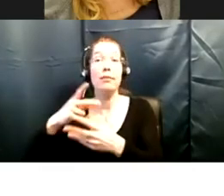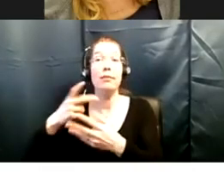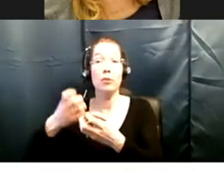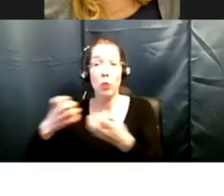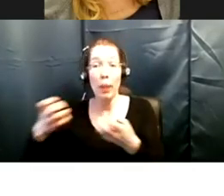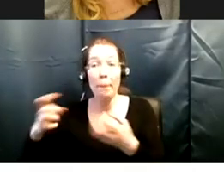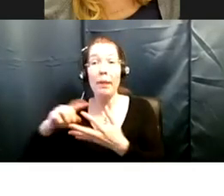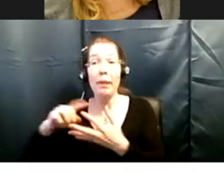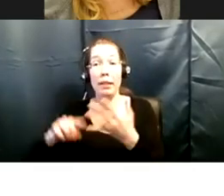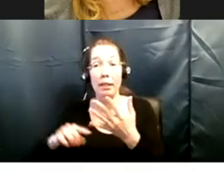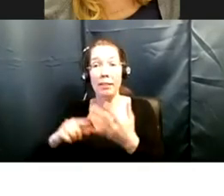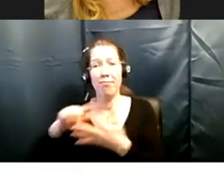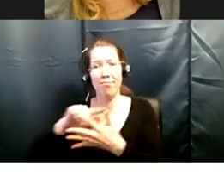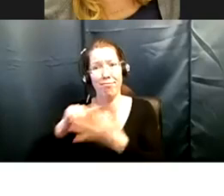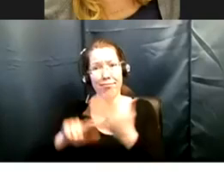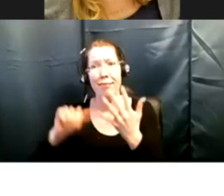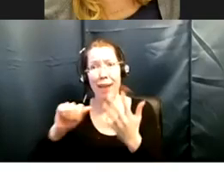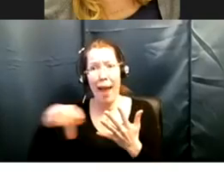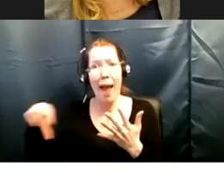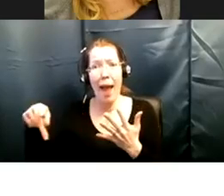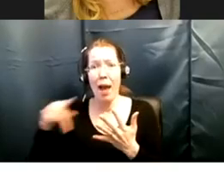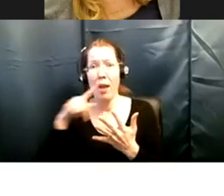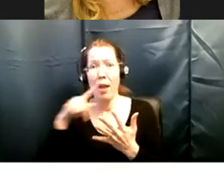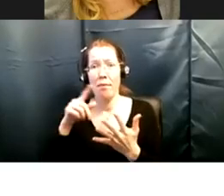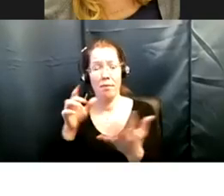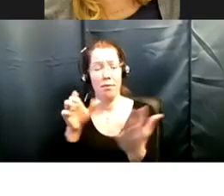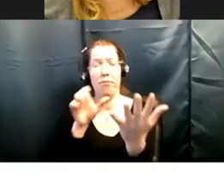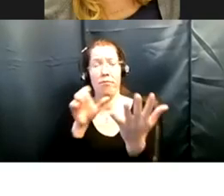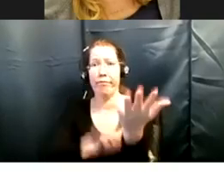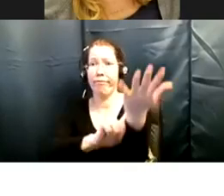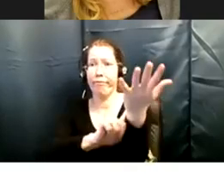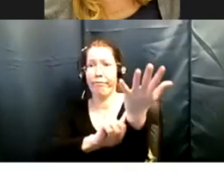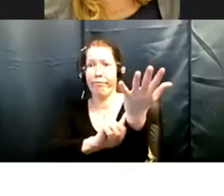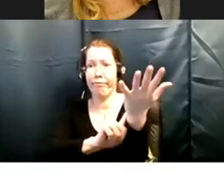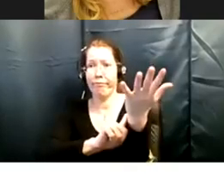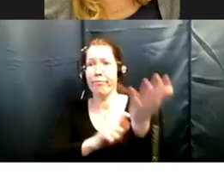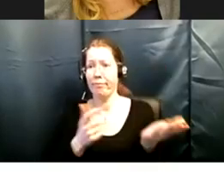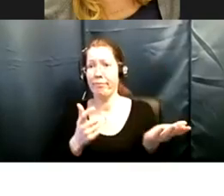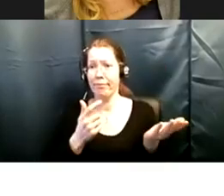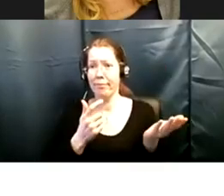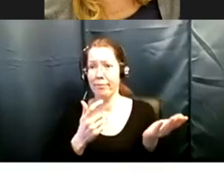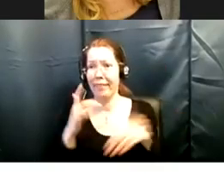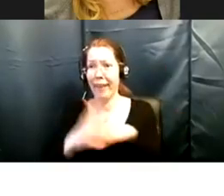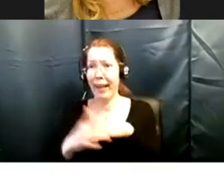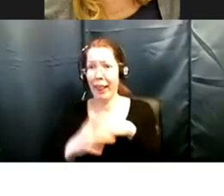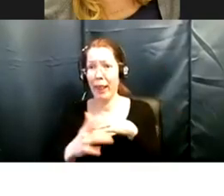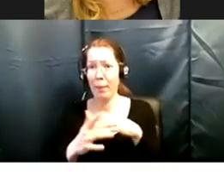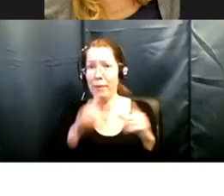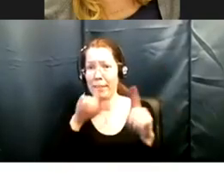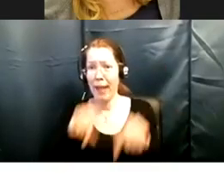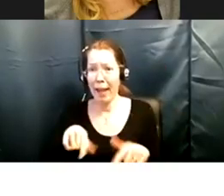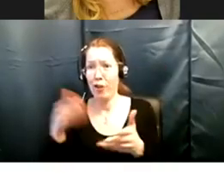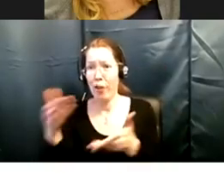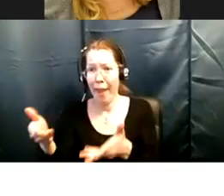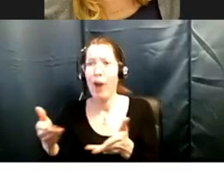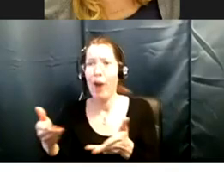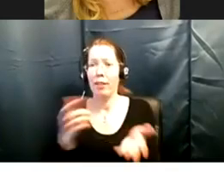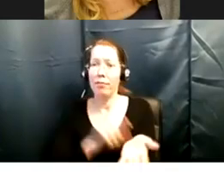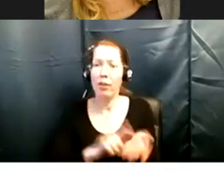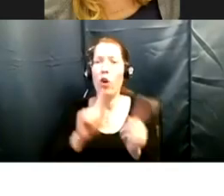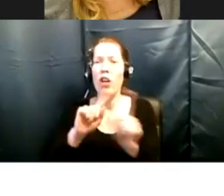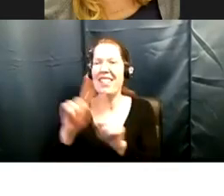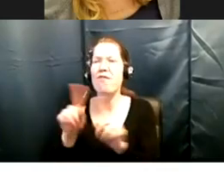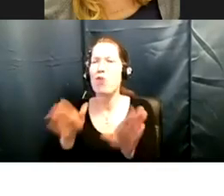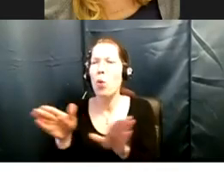with apps that literally just touch your arm and you got the answer right in front of them, or different ways to do